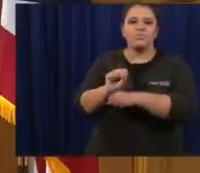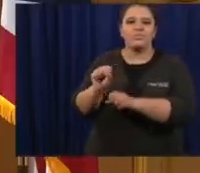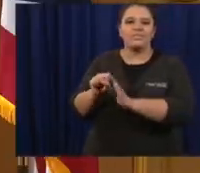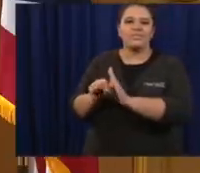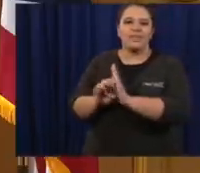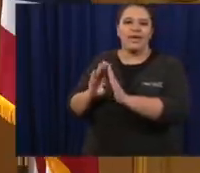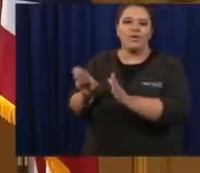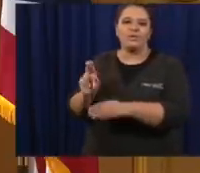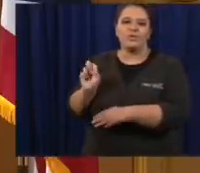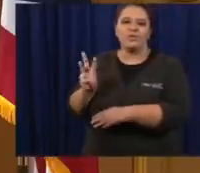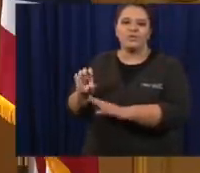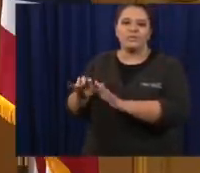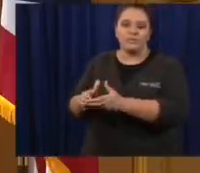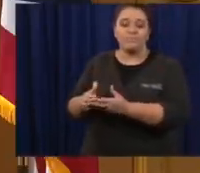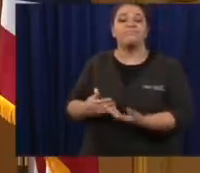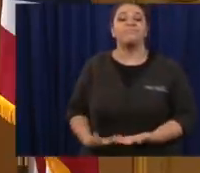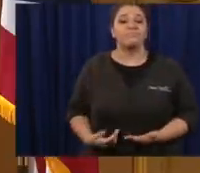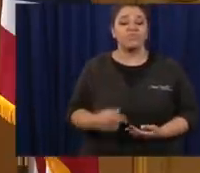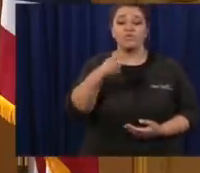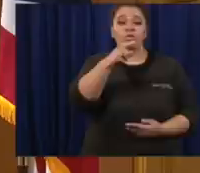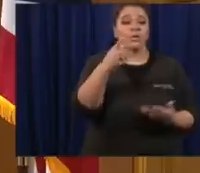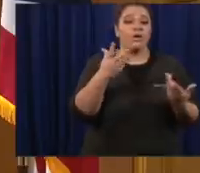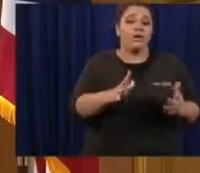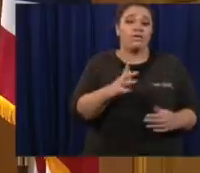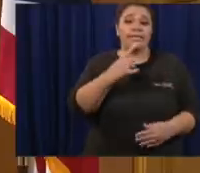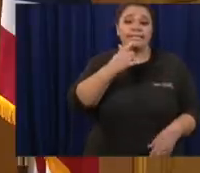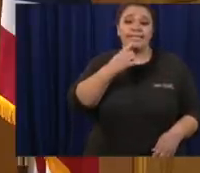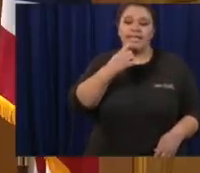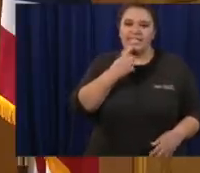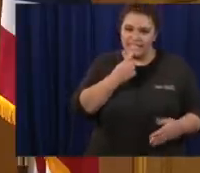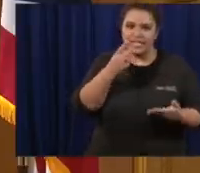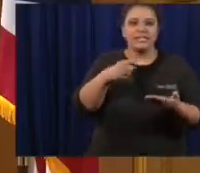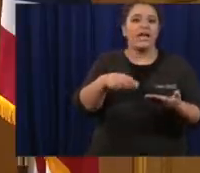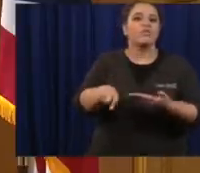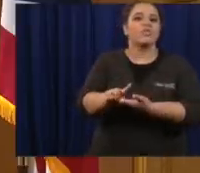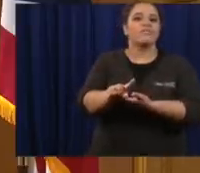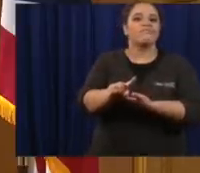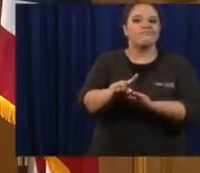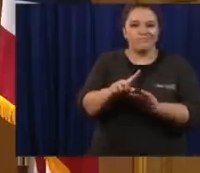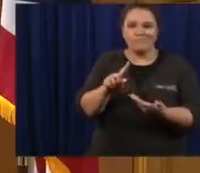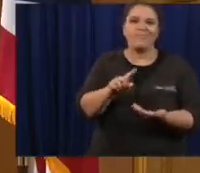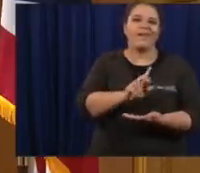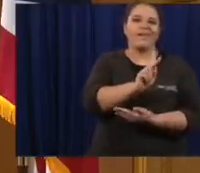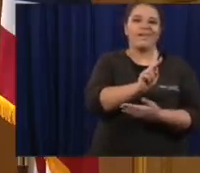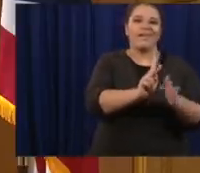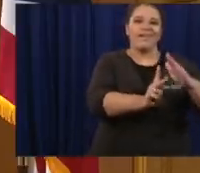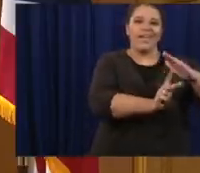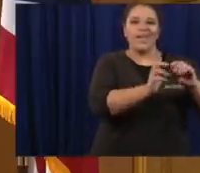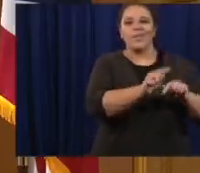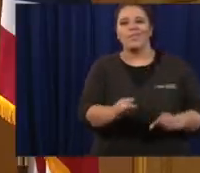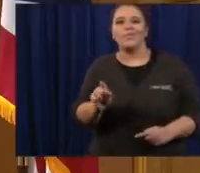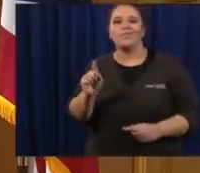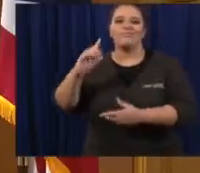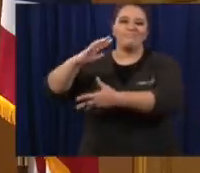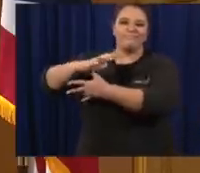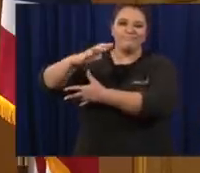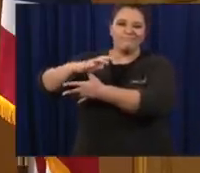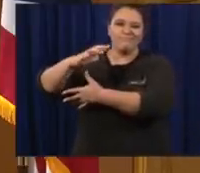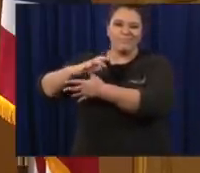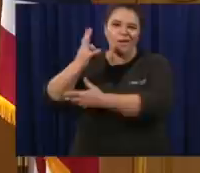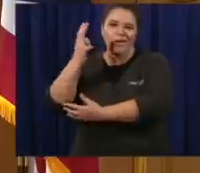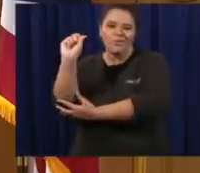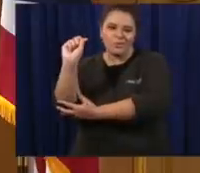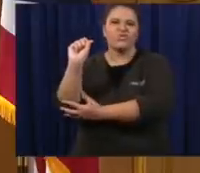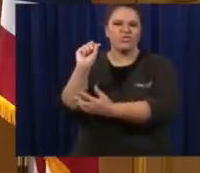12 next week. For parents who are out there, they've relayed this message to us. They have concerns, even fear, about sending